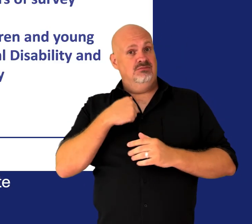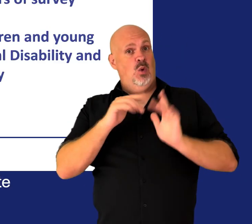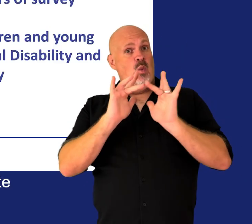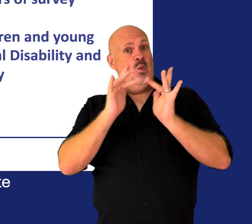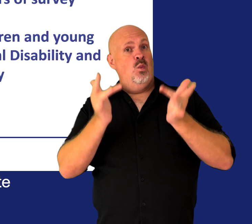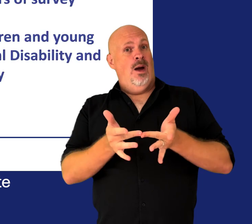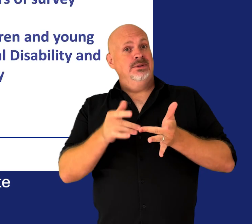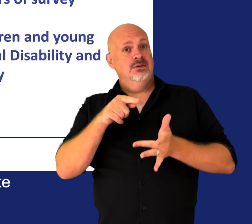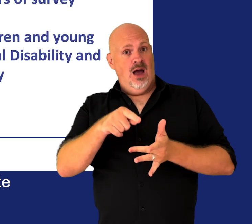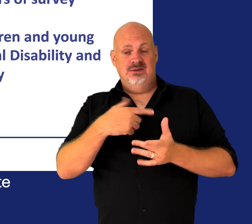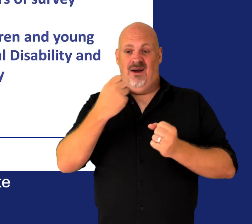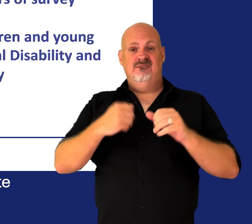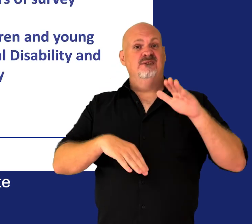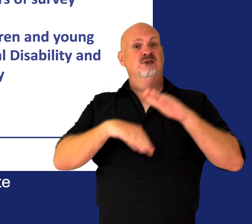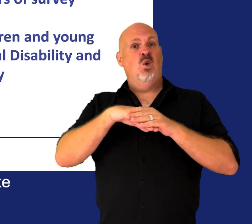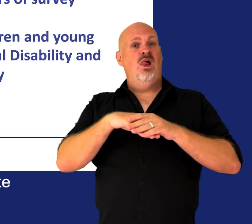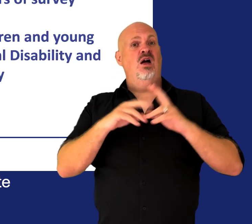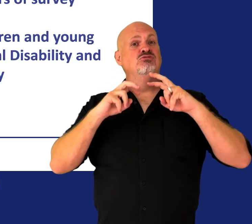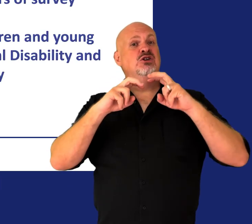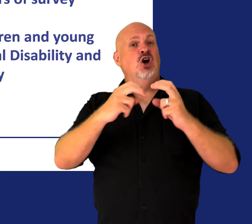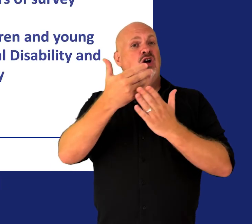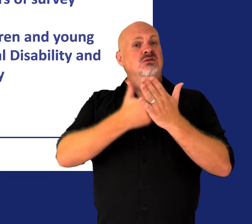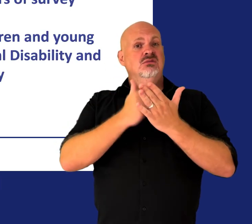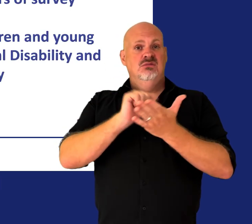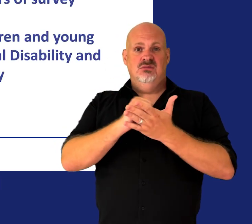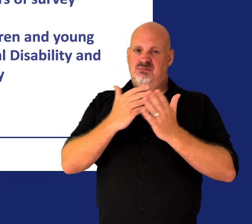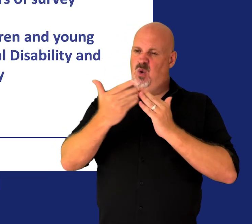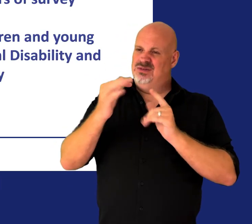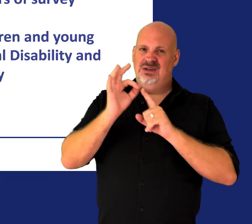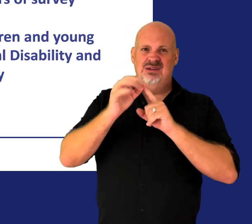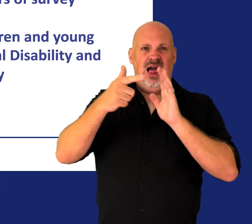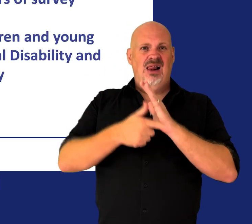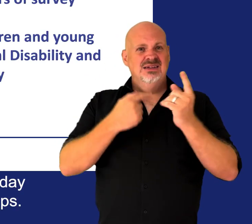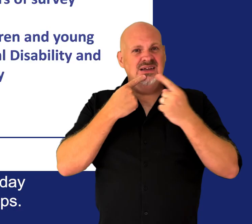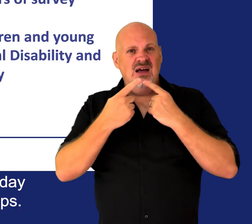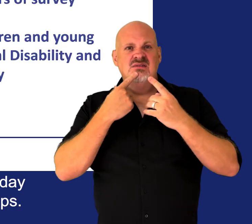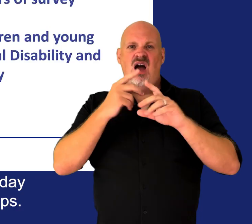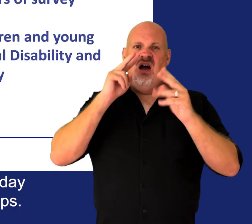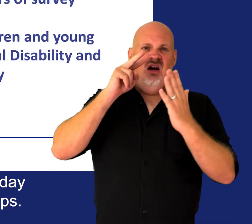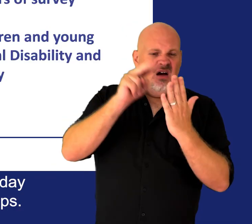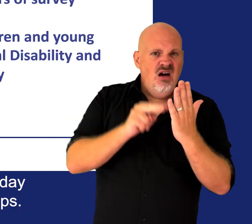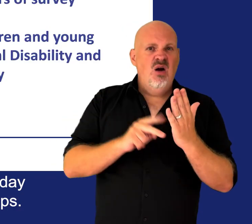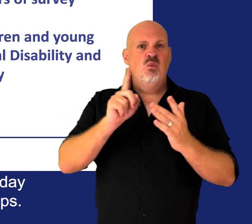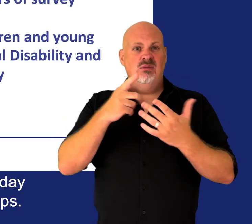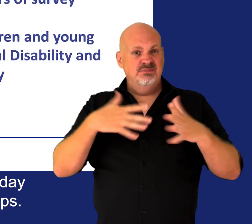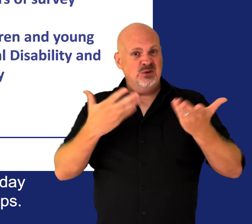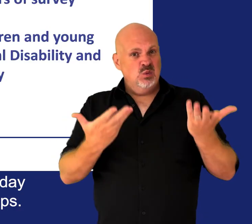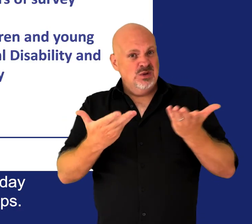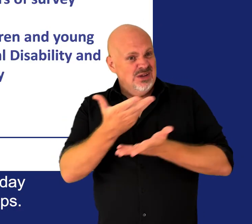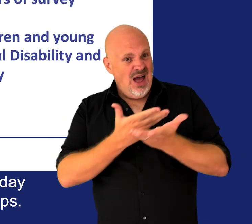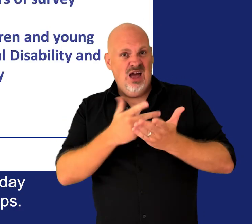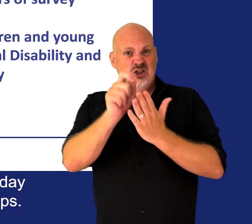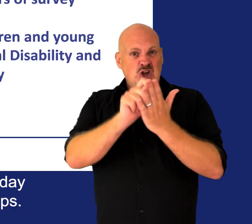currently available on our website, we've got the full research report, which goes into much more detail of the data and insight and what you've heard today across